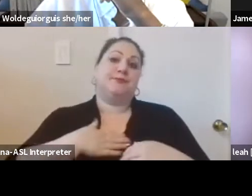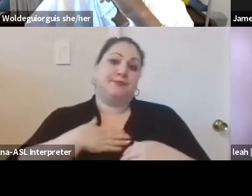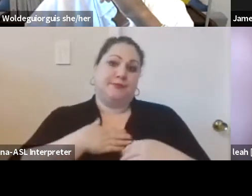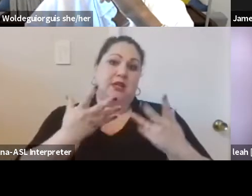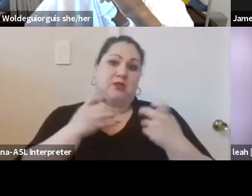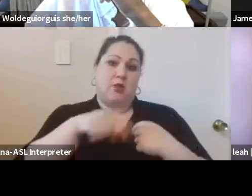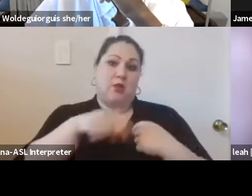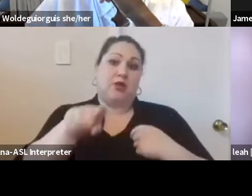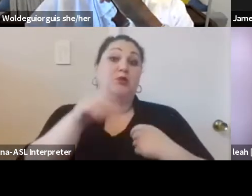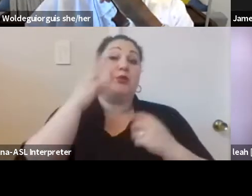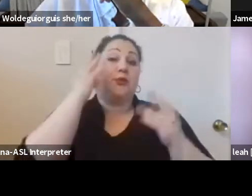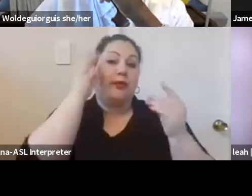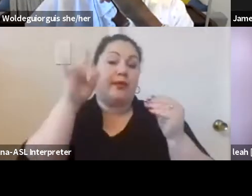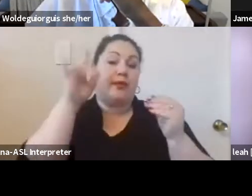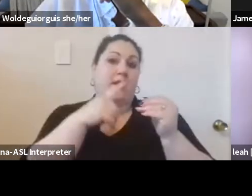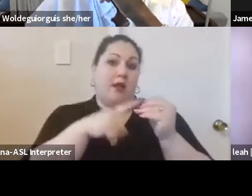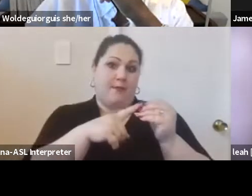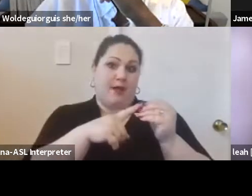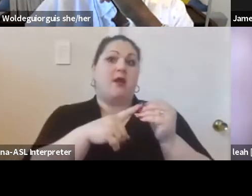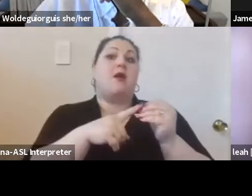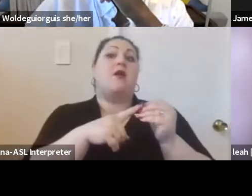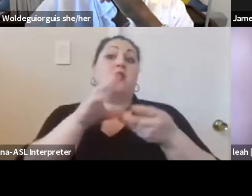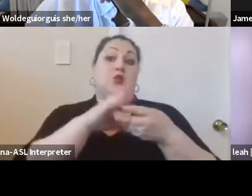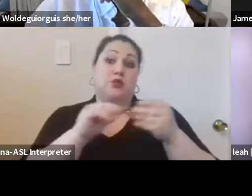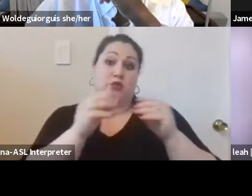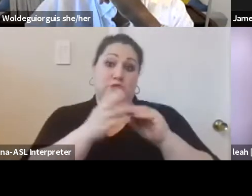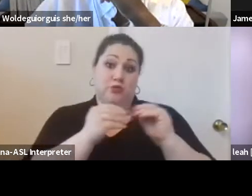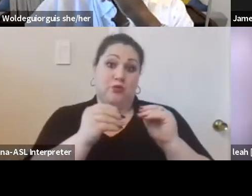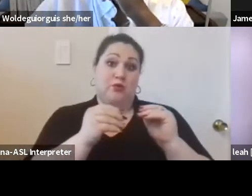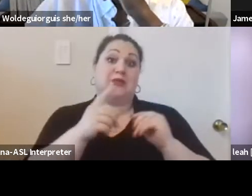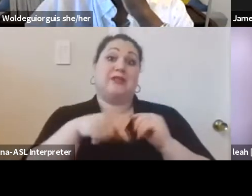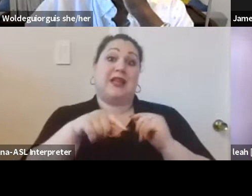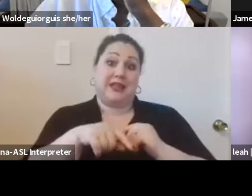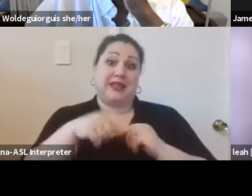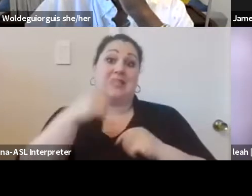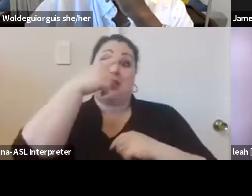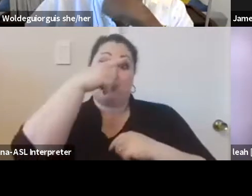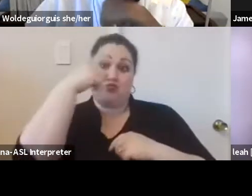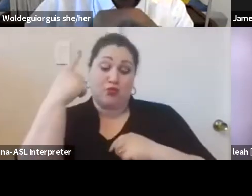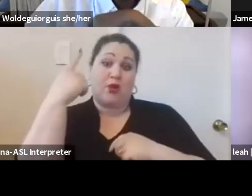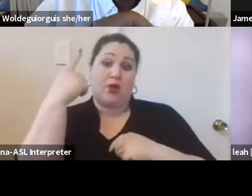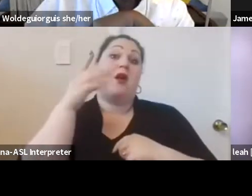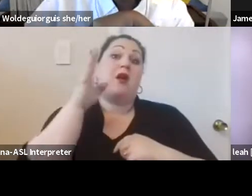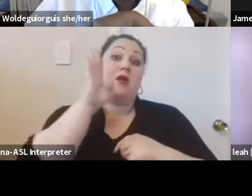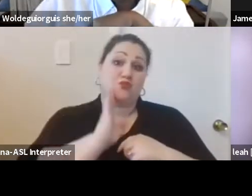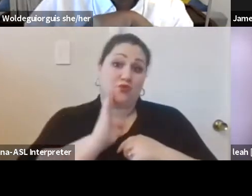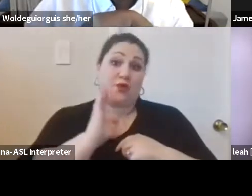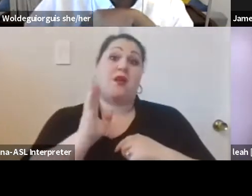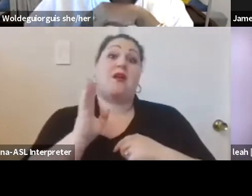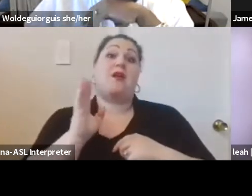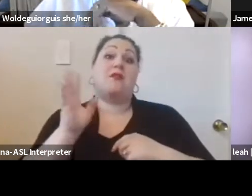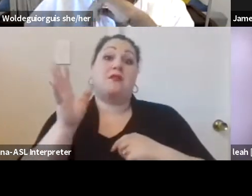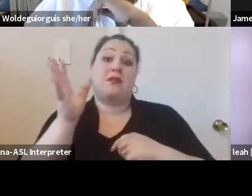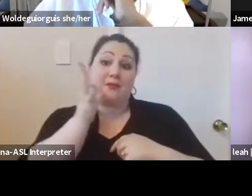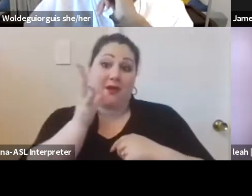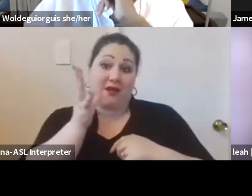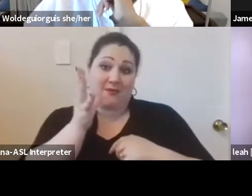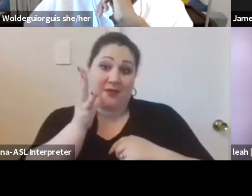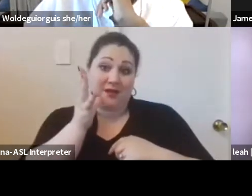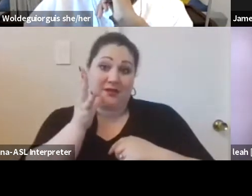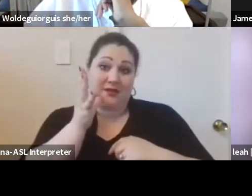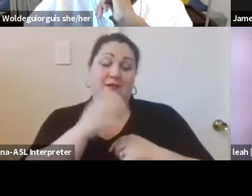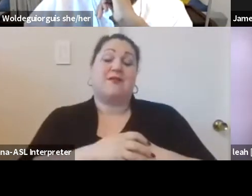about the stories of these Black and brown mothers. I almost said mamas, because that's what I say. These Black and brown